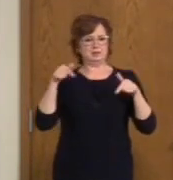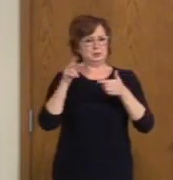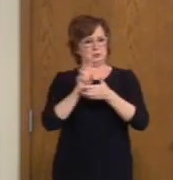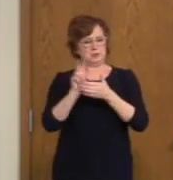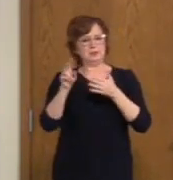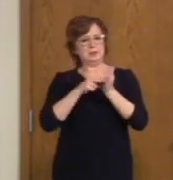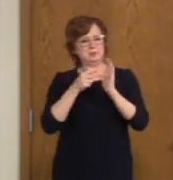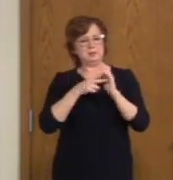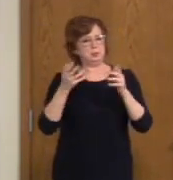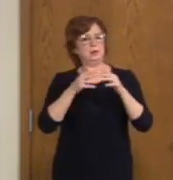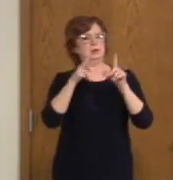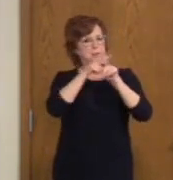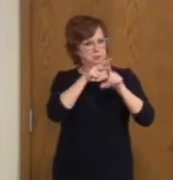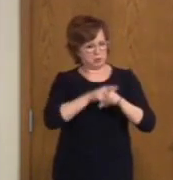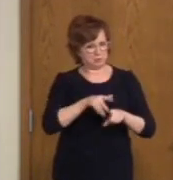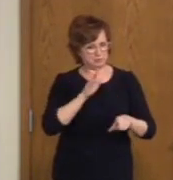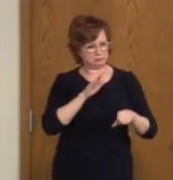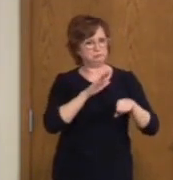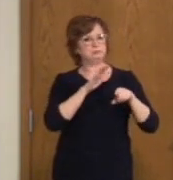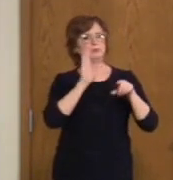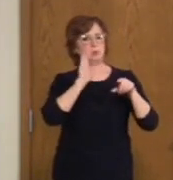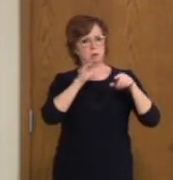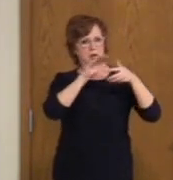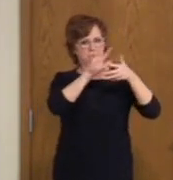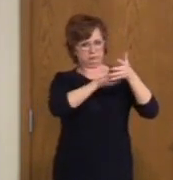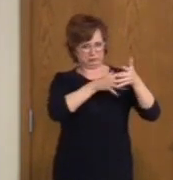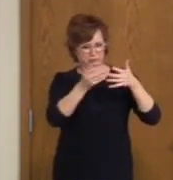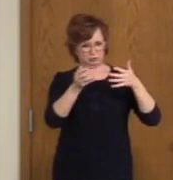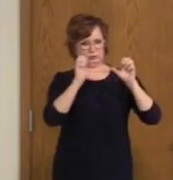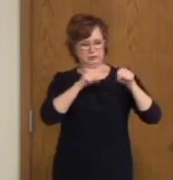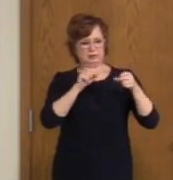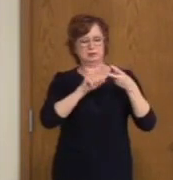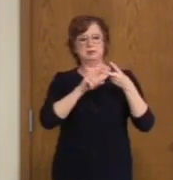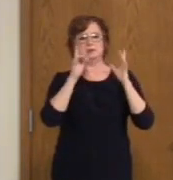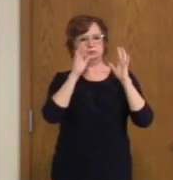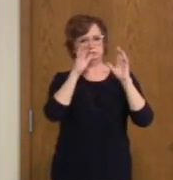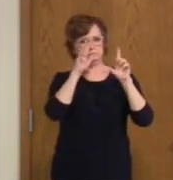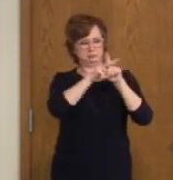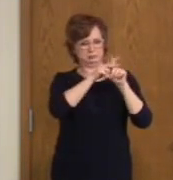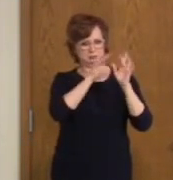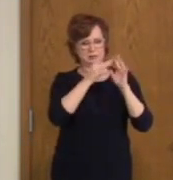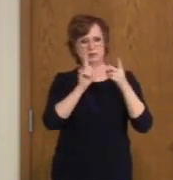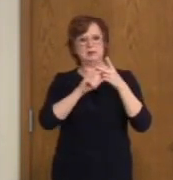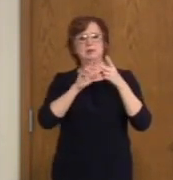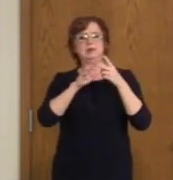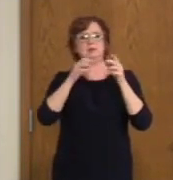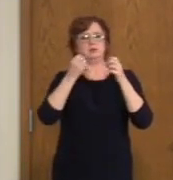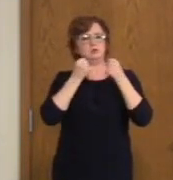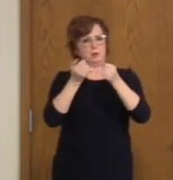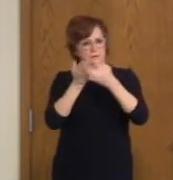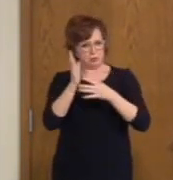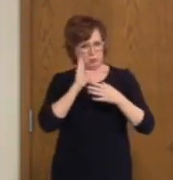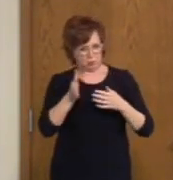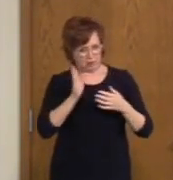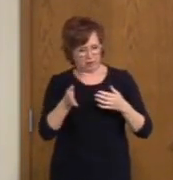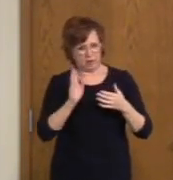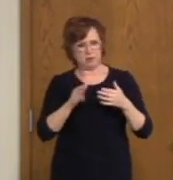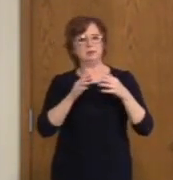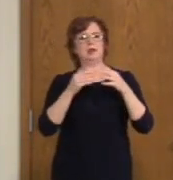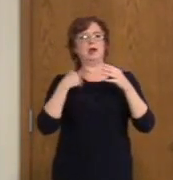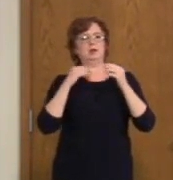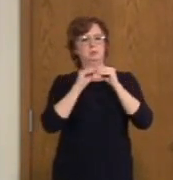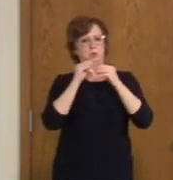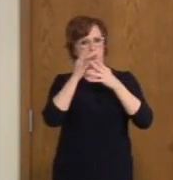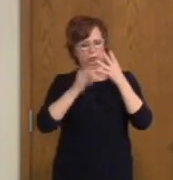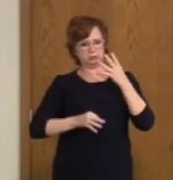more drive-thrus will be opening up, more age groups will be opening up, and a lot more Saskatchewan people are going to be able to have